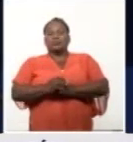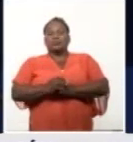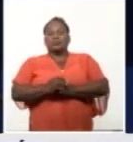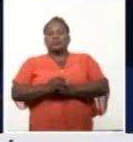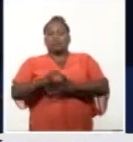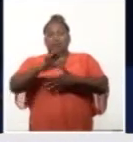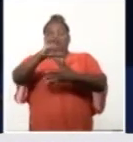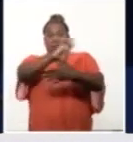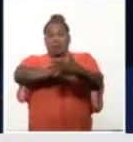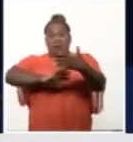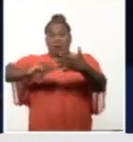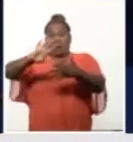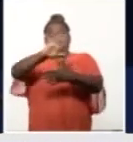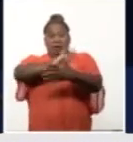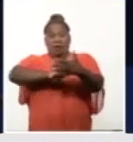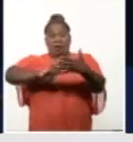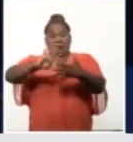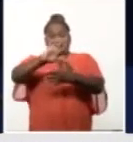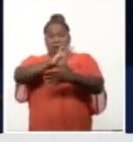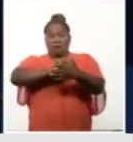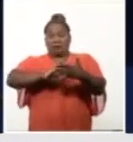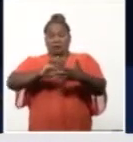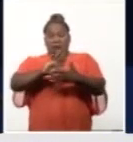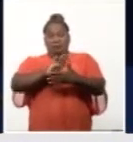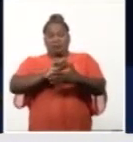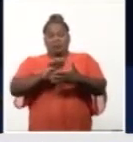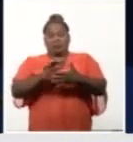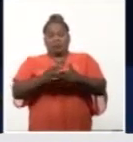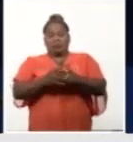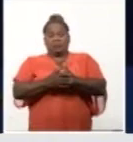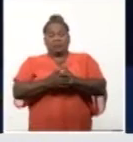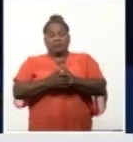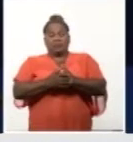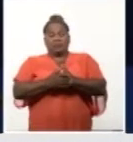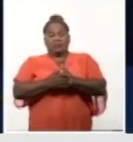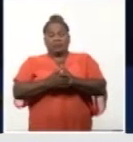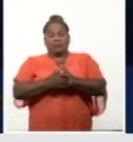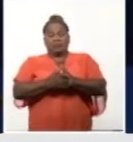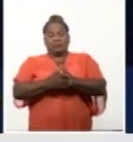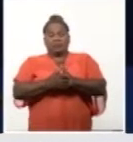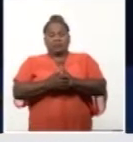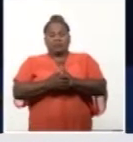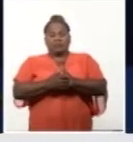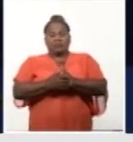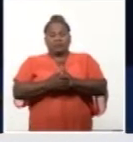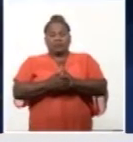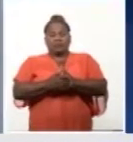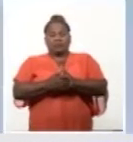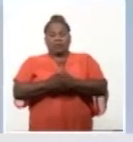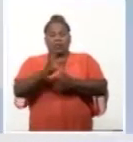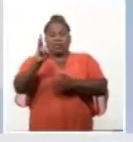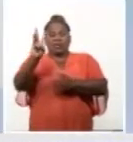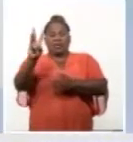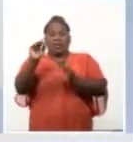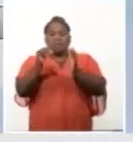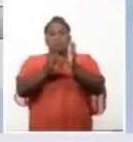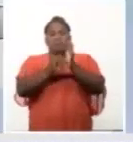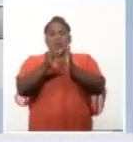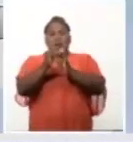The region of the Americas with